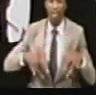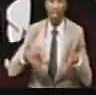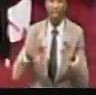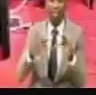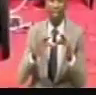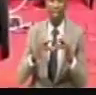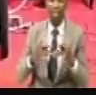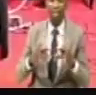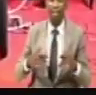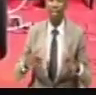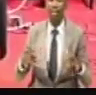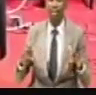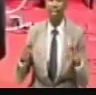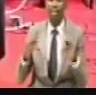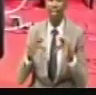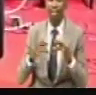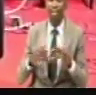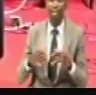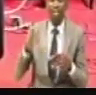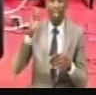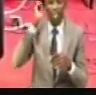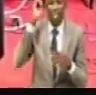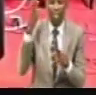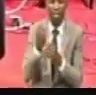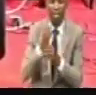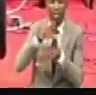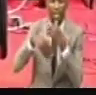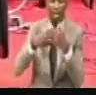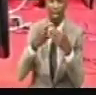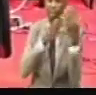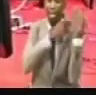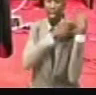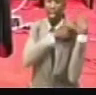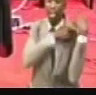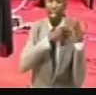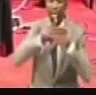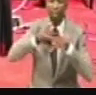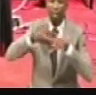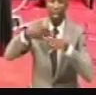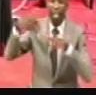Jesus heard my voice, and he shall be my